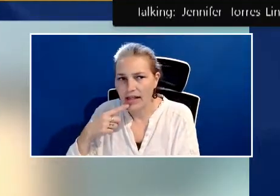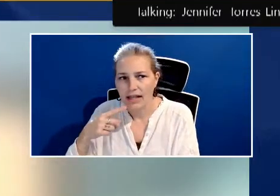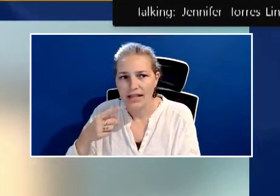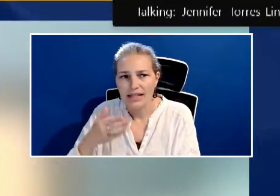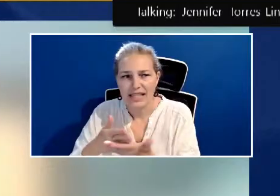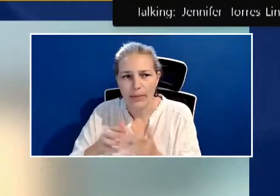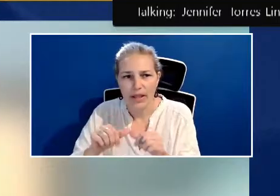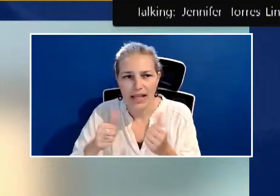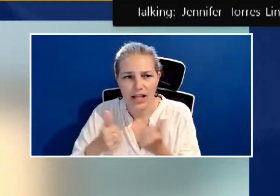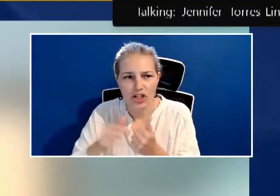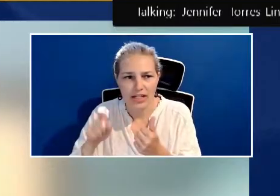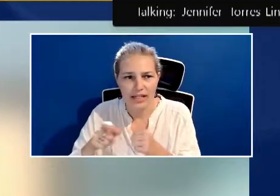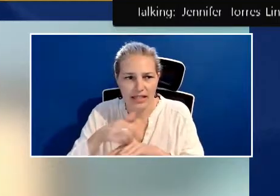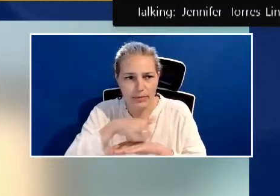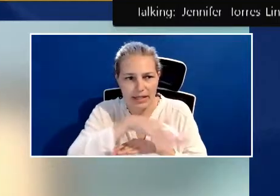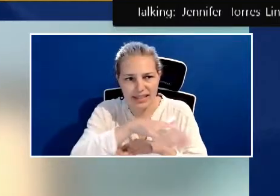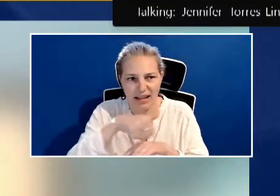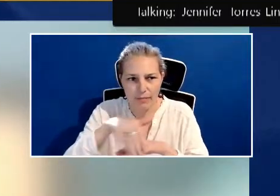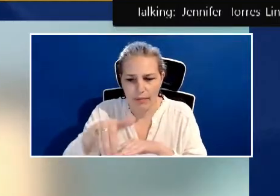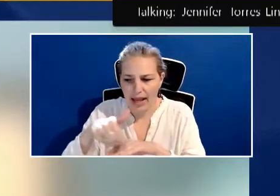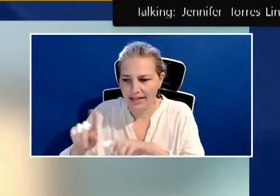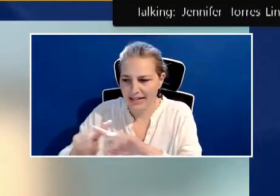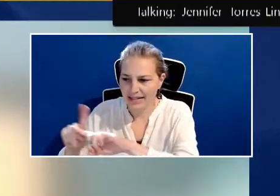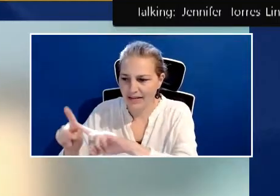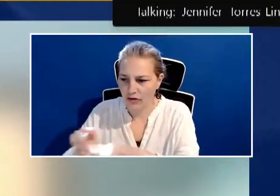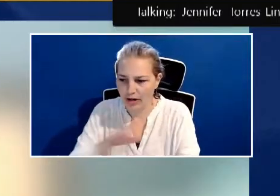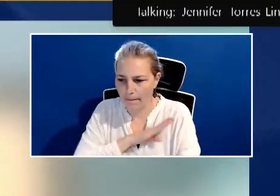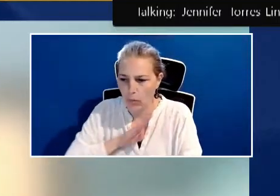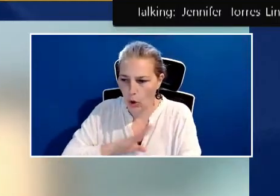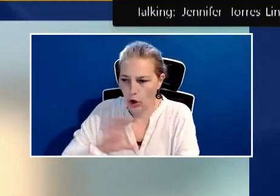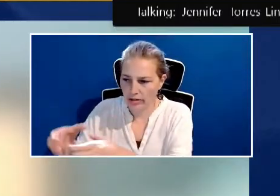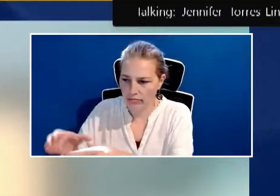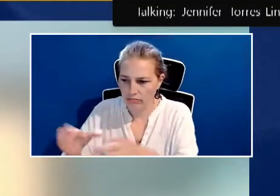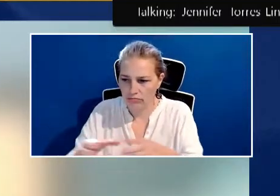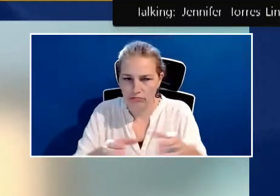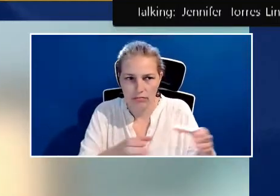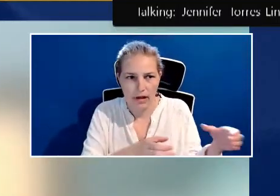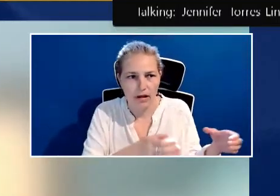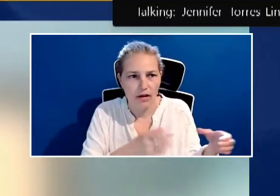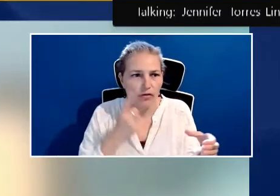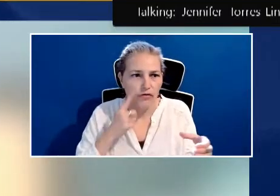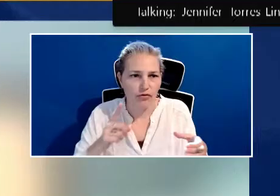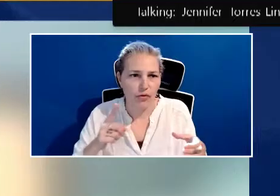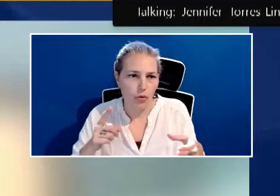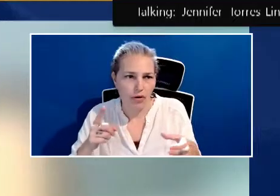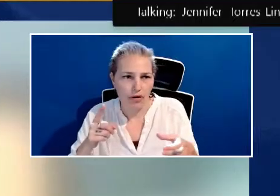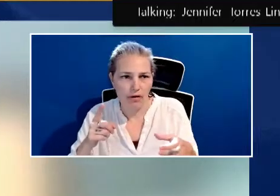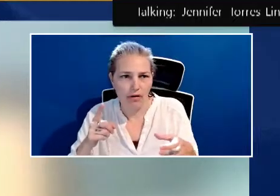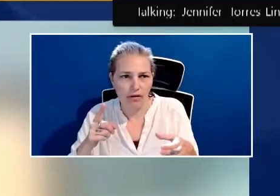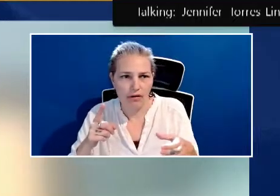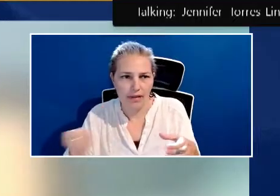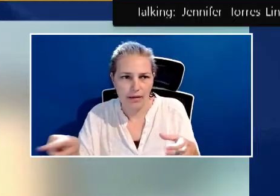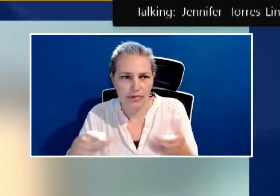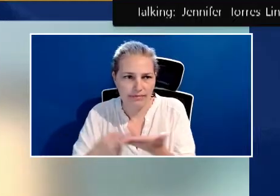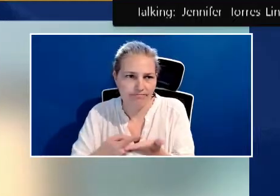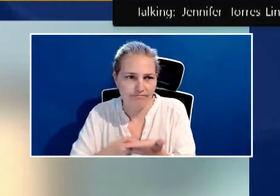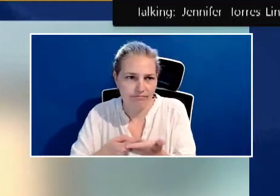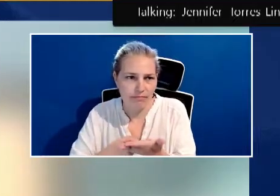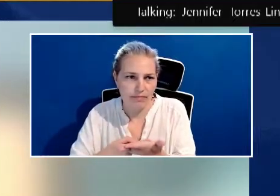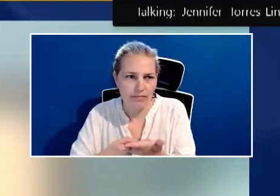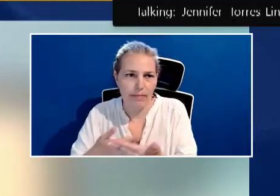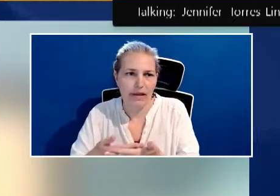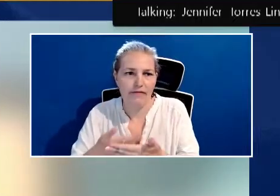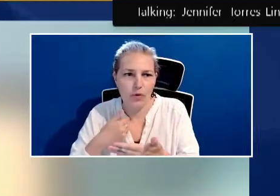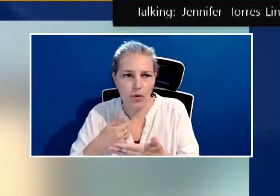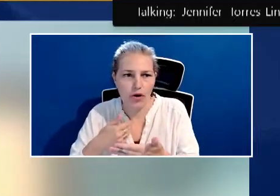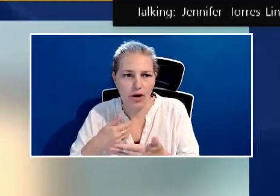respective boards before a statement could be issued. So any individual looking for those answers would have to go to their